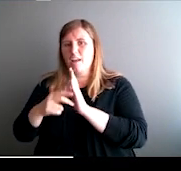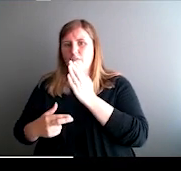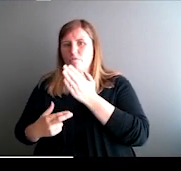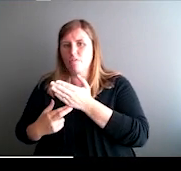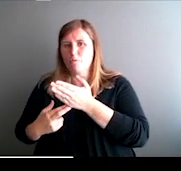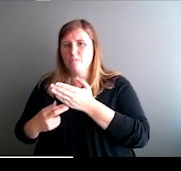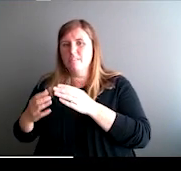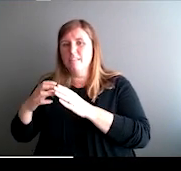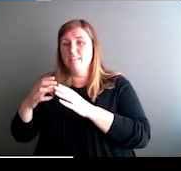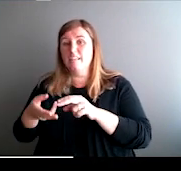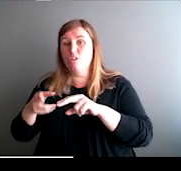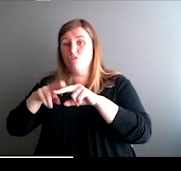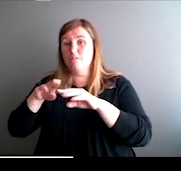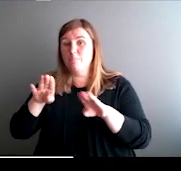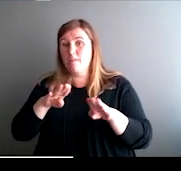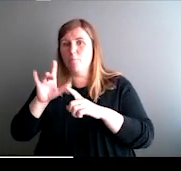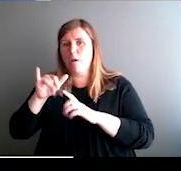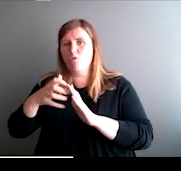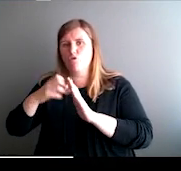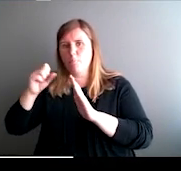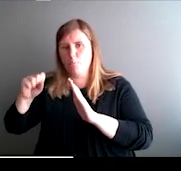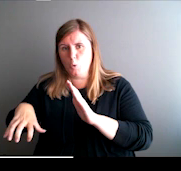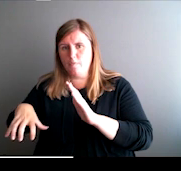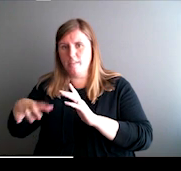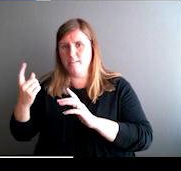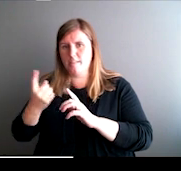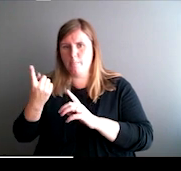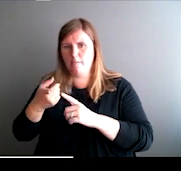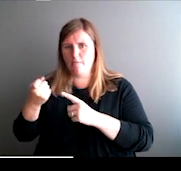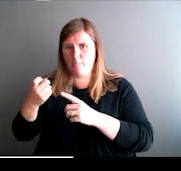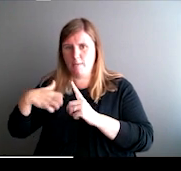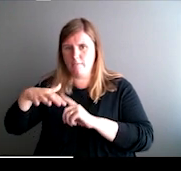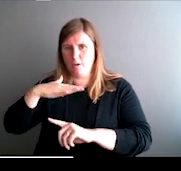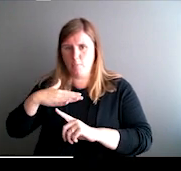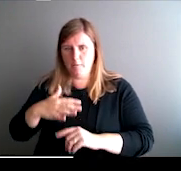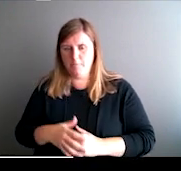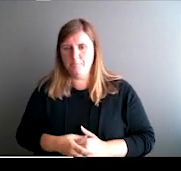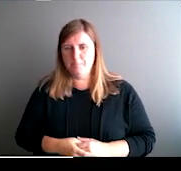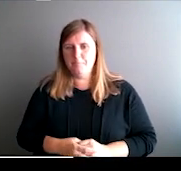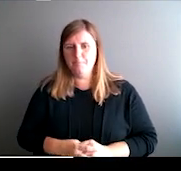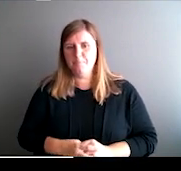reinforcement increases behavior by removing something from the environment.